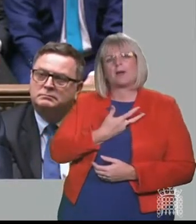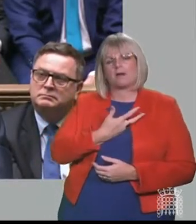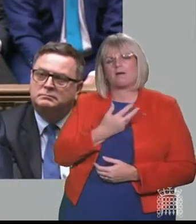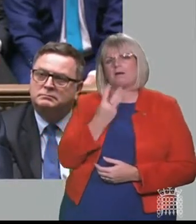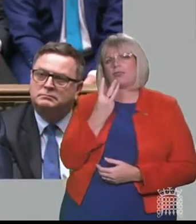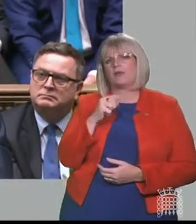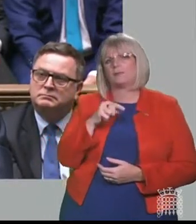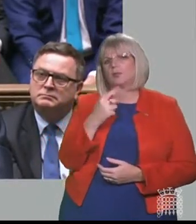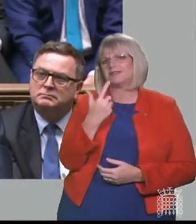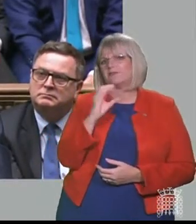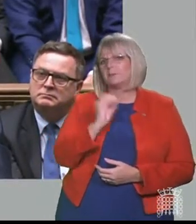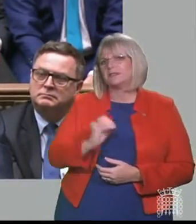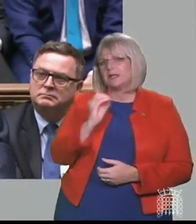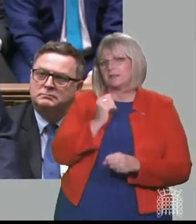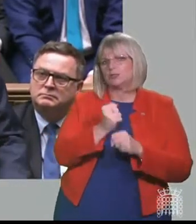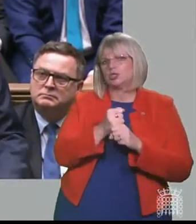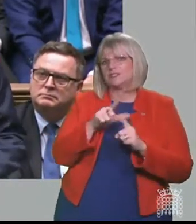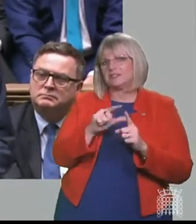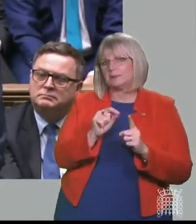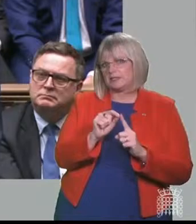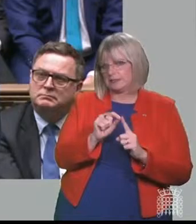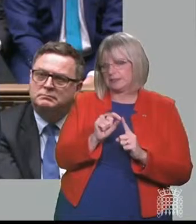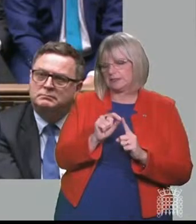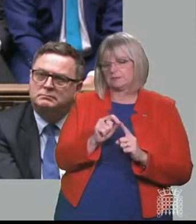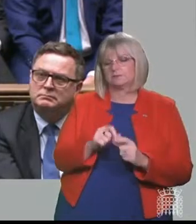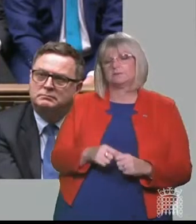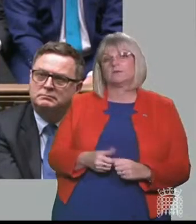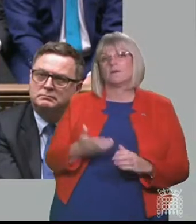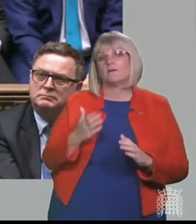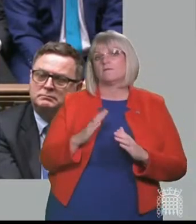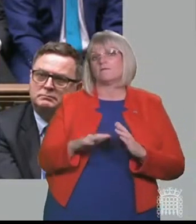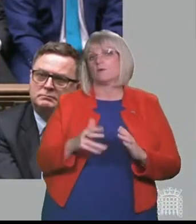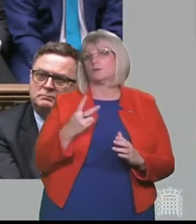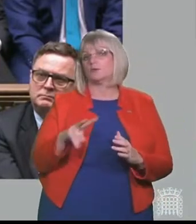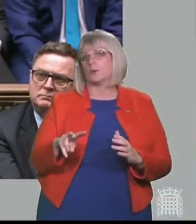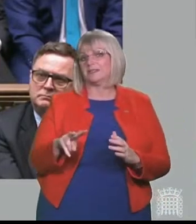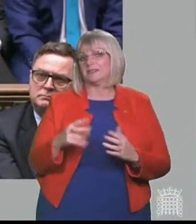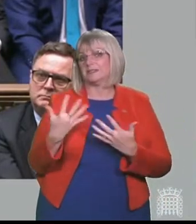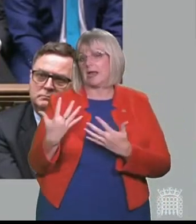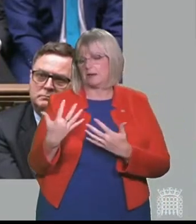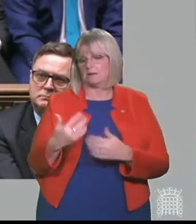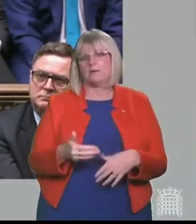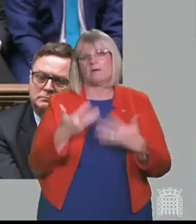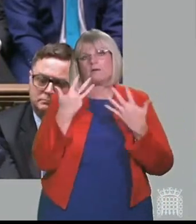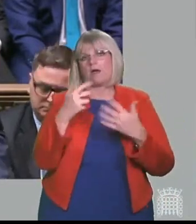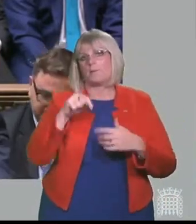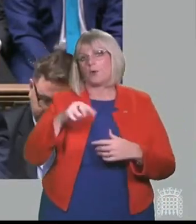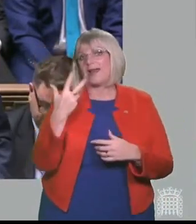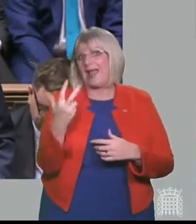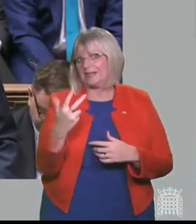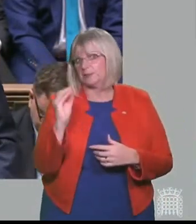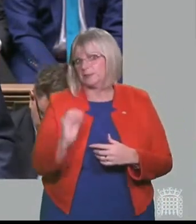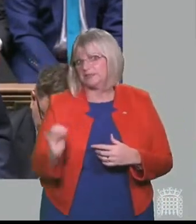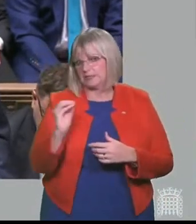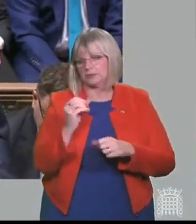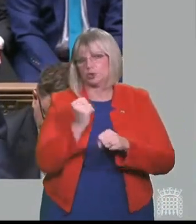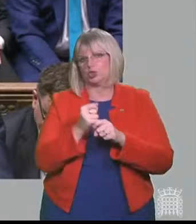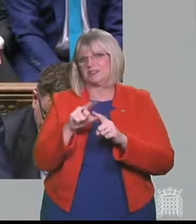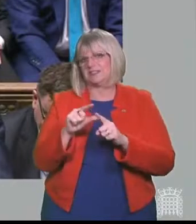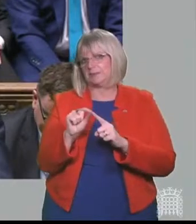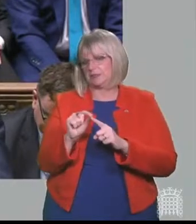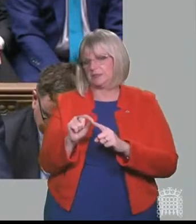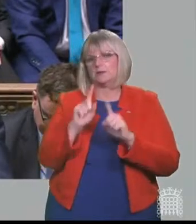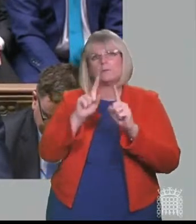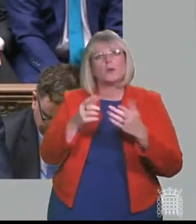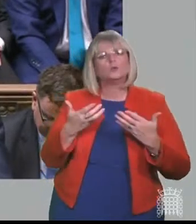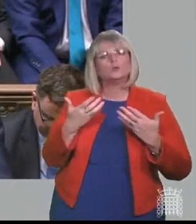in real terms. Since 2010, it's been 9.8% of GDP. But today we go further because